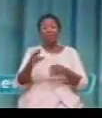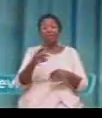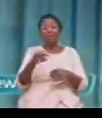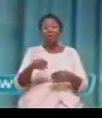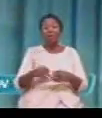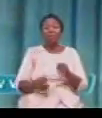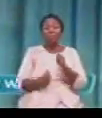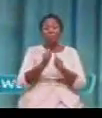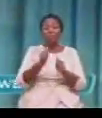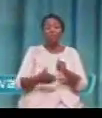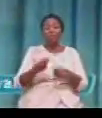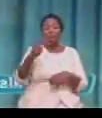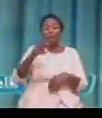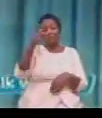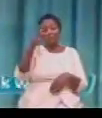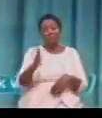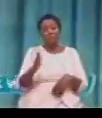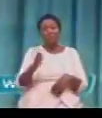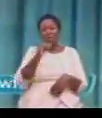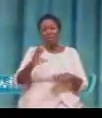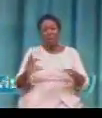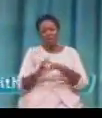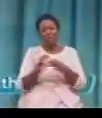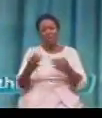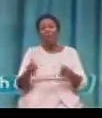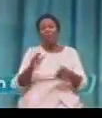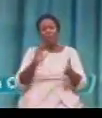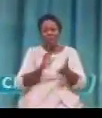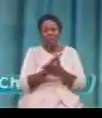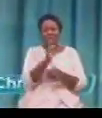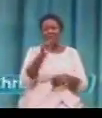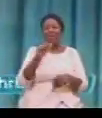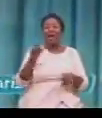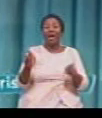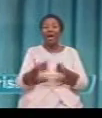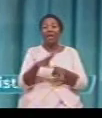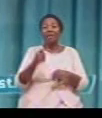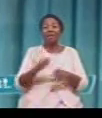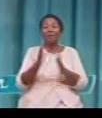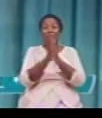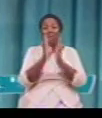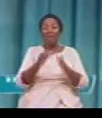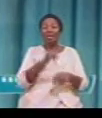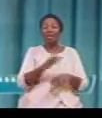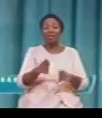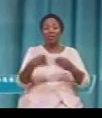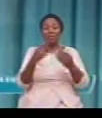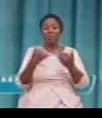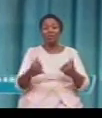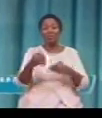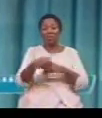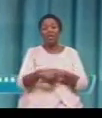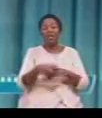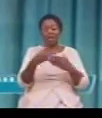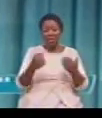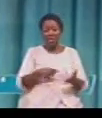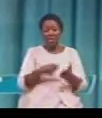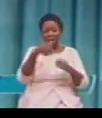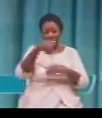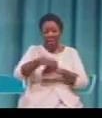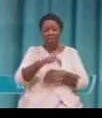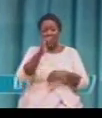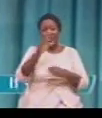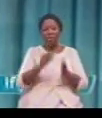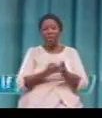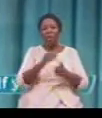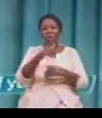screen, you are connected. Believe as a prayer is offered tonight. Tonight is your night.